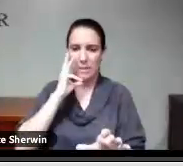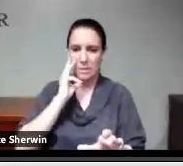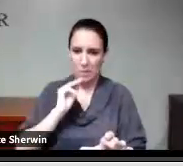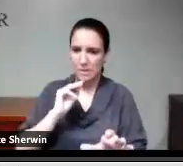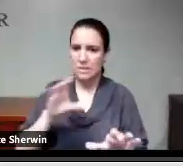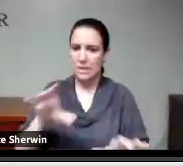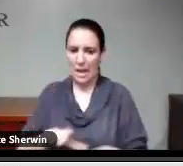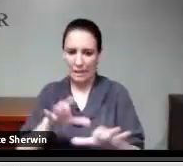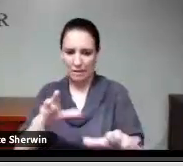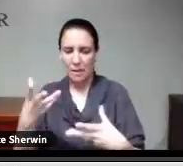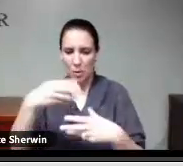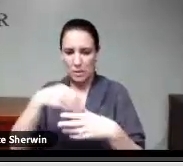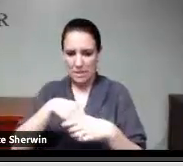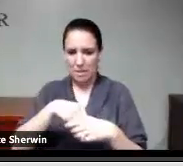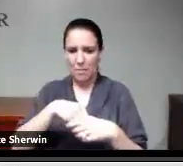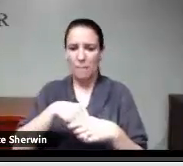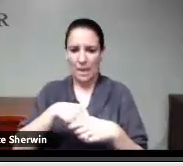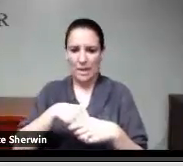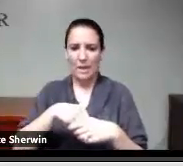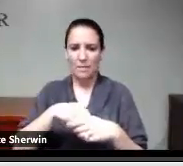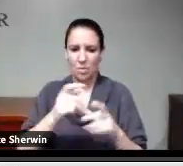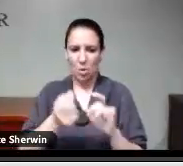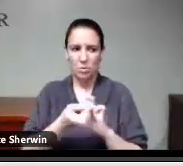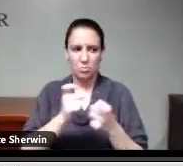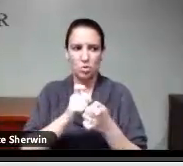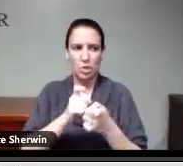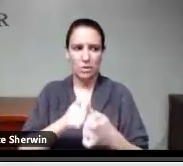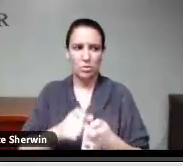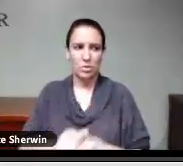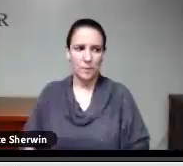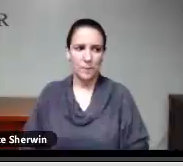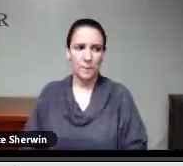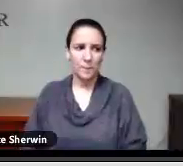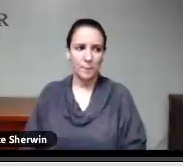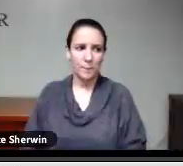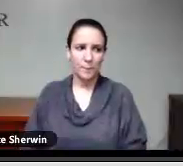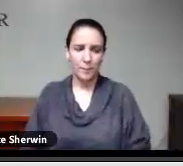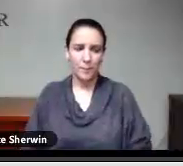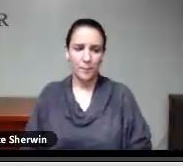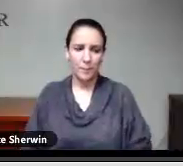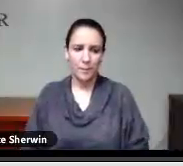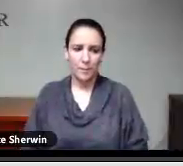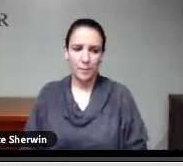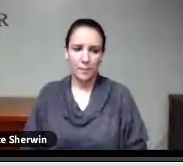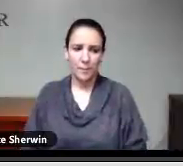change processes that are going to lead to more affirmative results in the future.